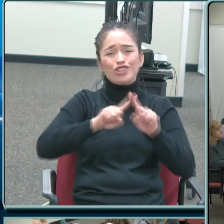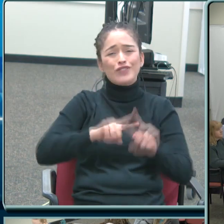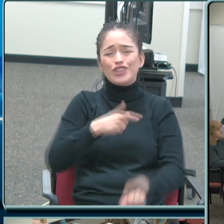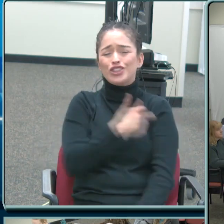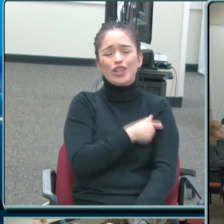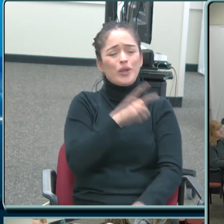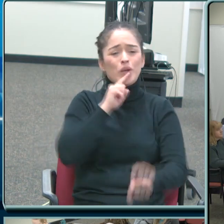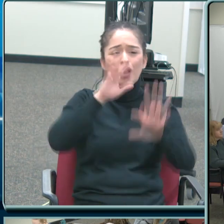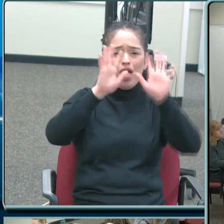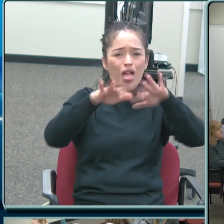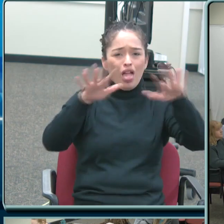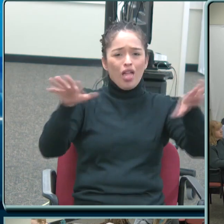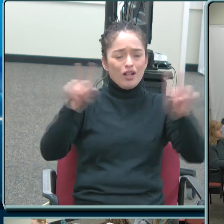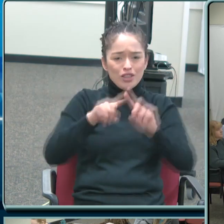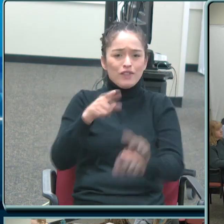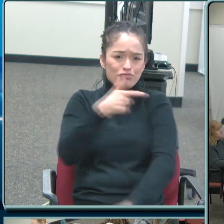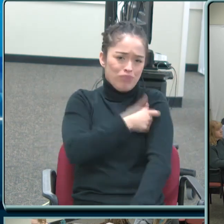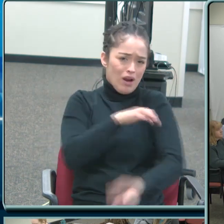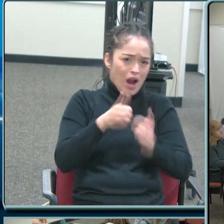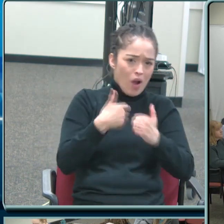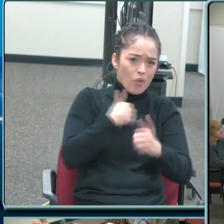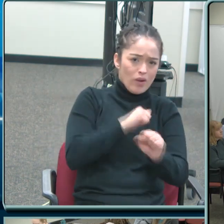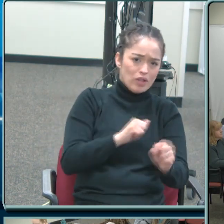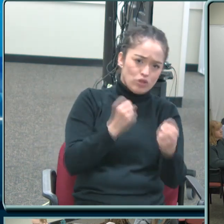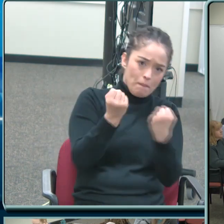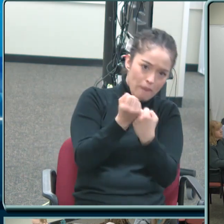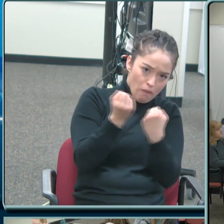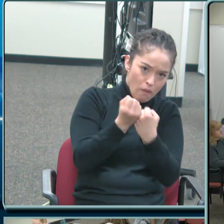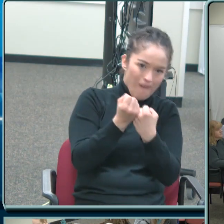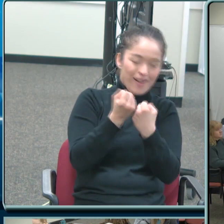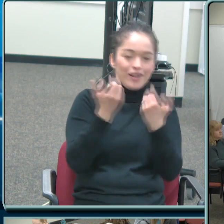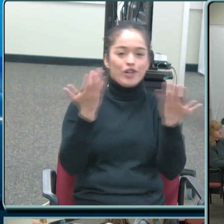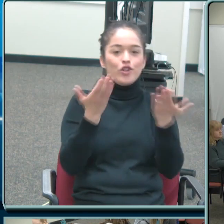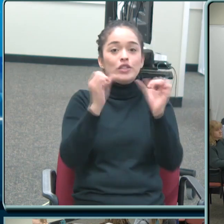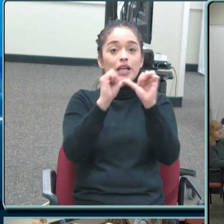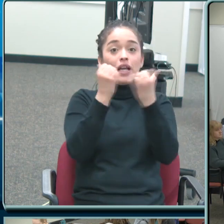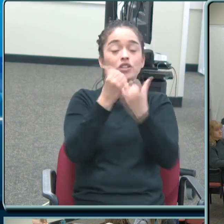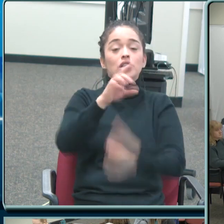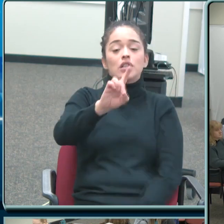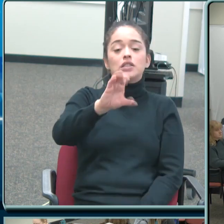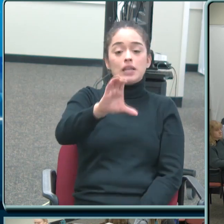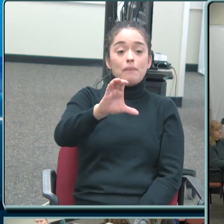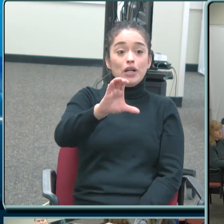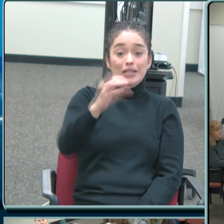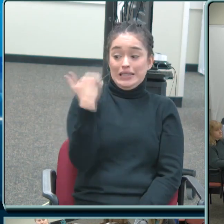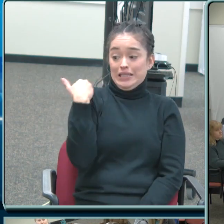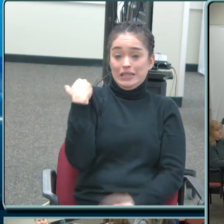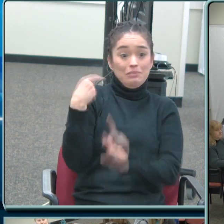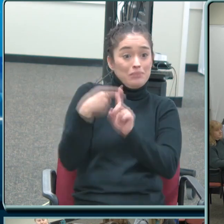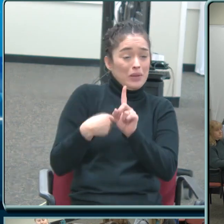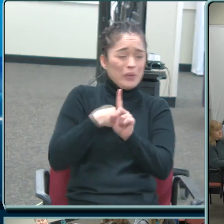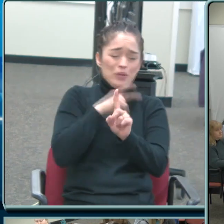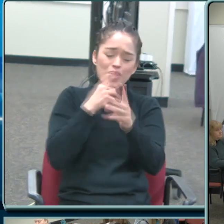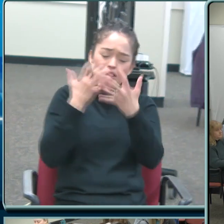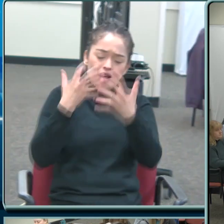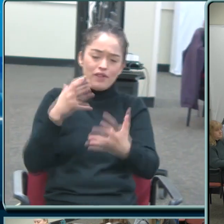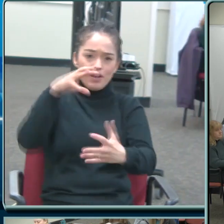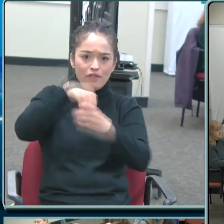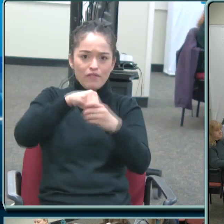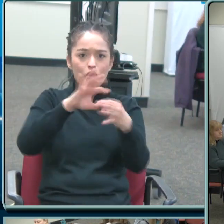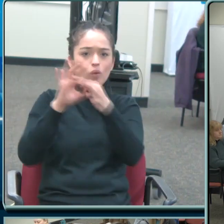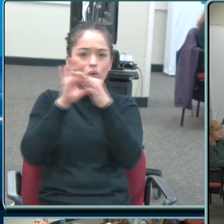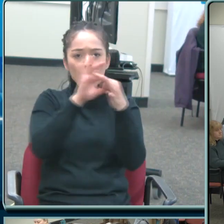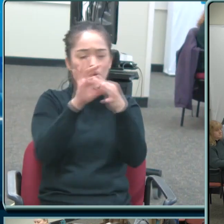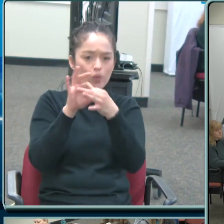lots of different areas in how we support as an agency. In December alone, we were heavily involved with coordination